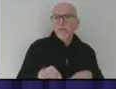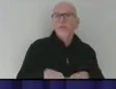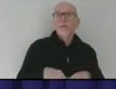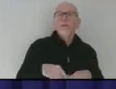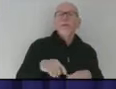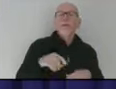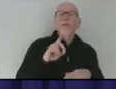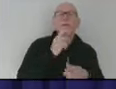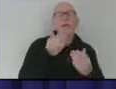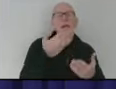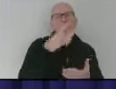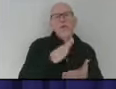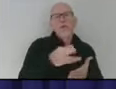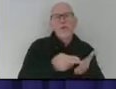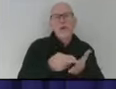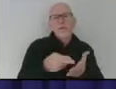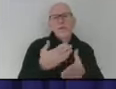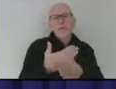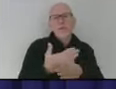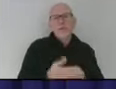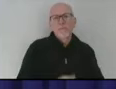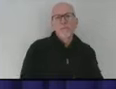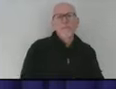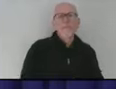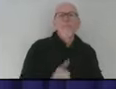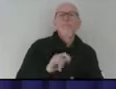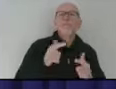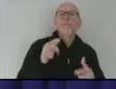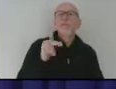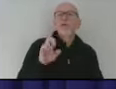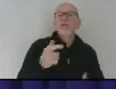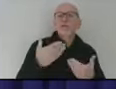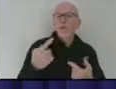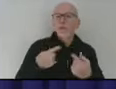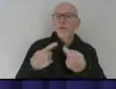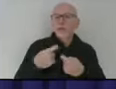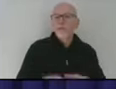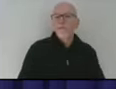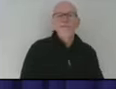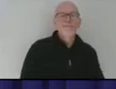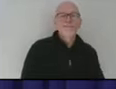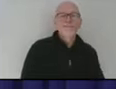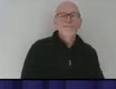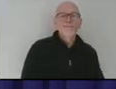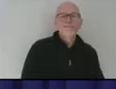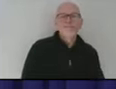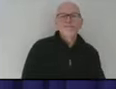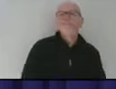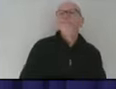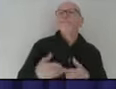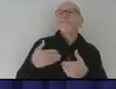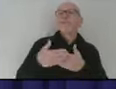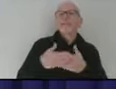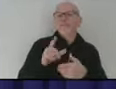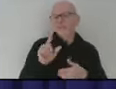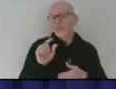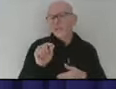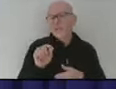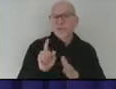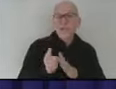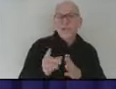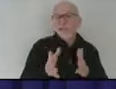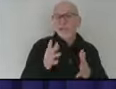and transparency and sharing. Now we better go to Rachel so we can get some questions. Yes, we'll take questions for the next 20 to 25 minutes.